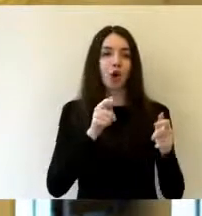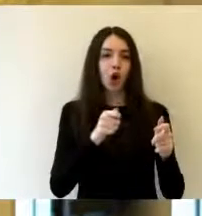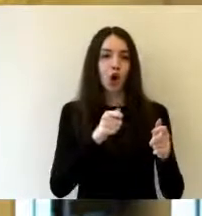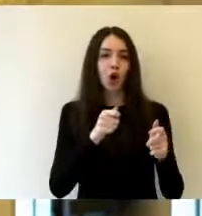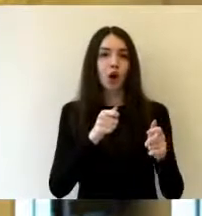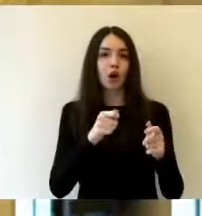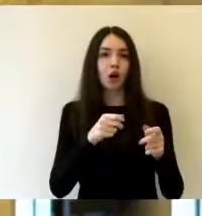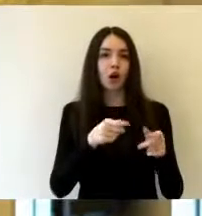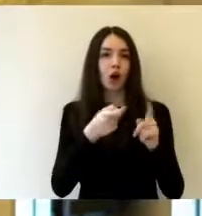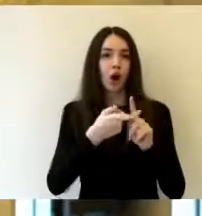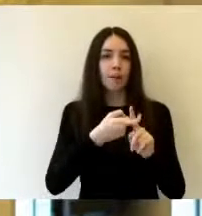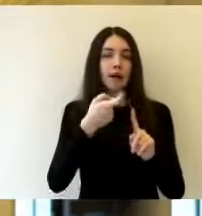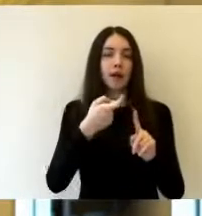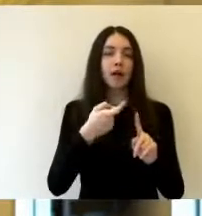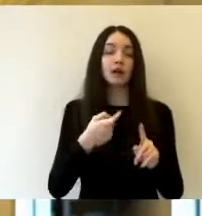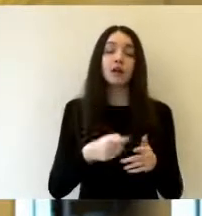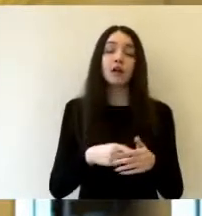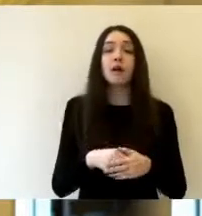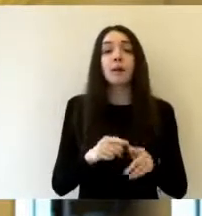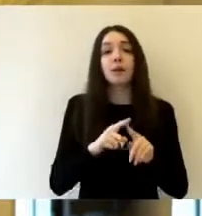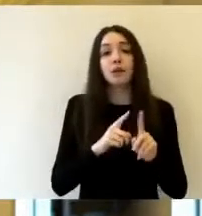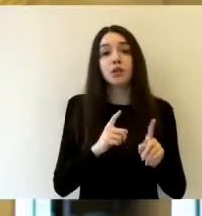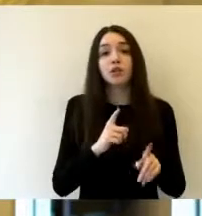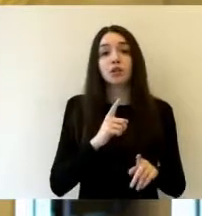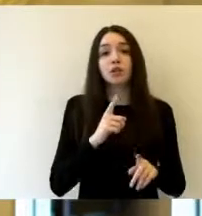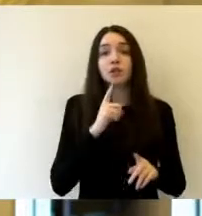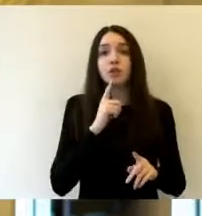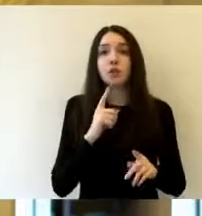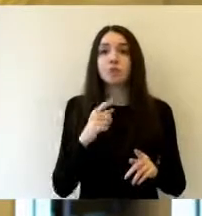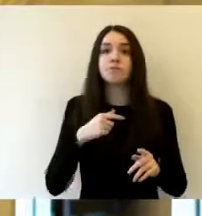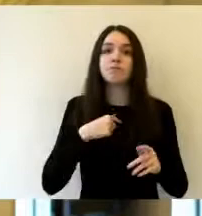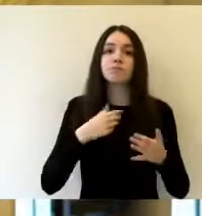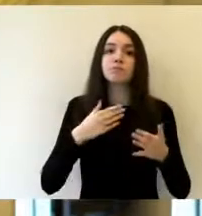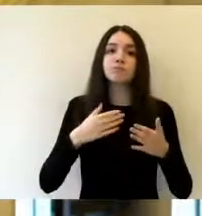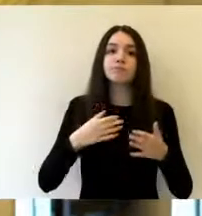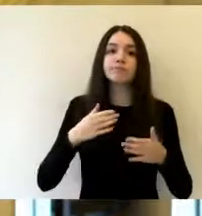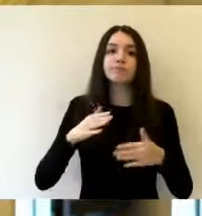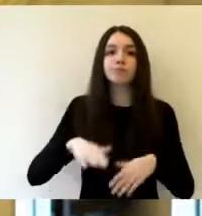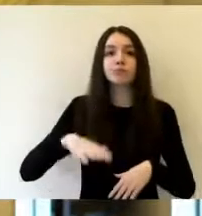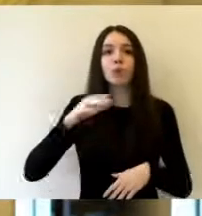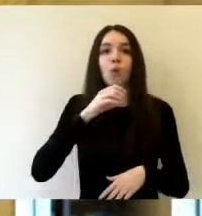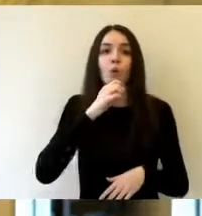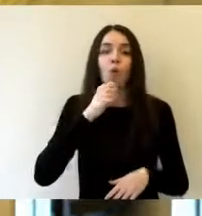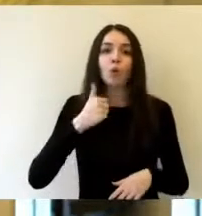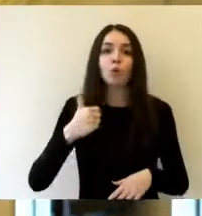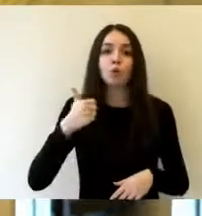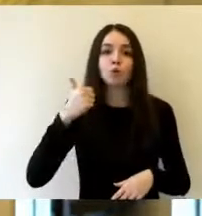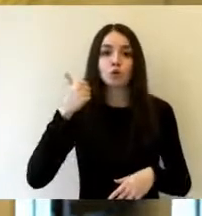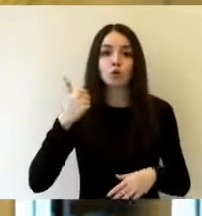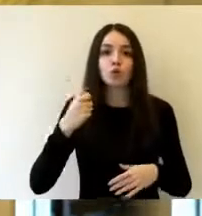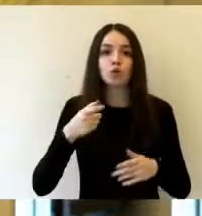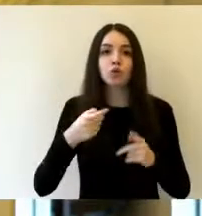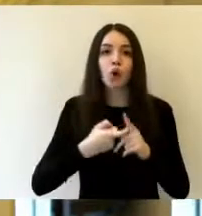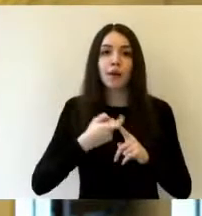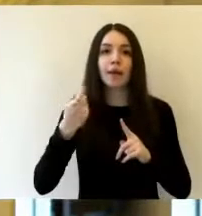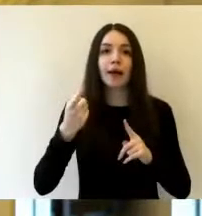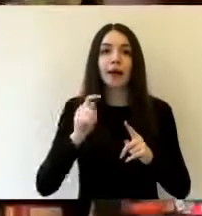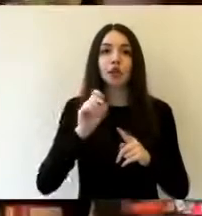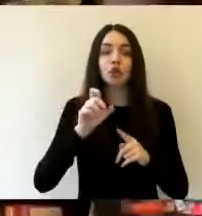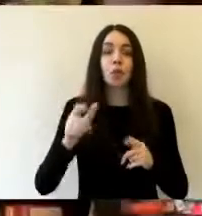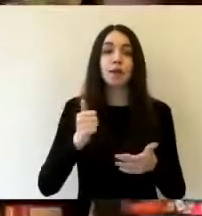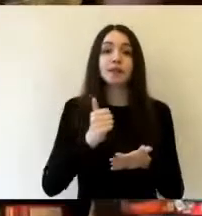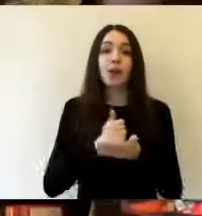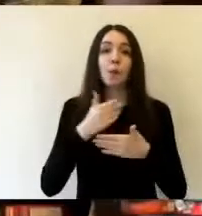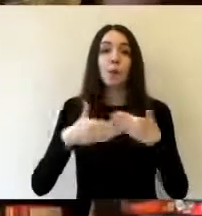but it's true, it's something I think about, you know, more as I guess I get older, but those pneumatic tools, they really make the process go